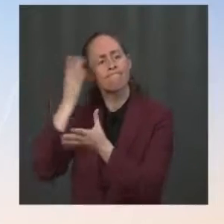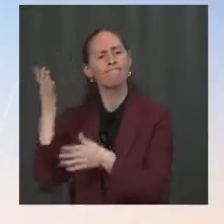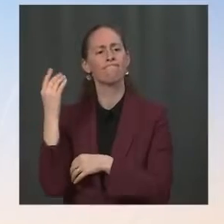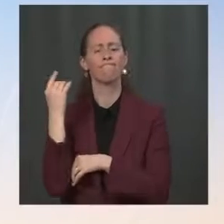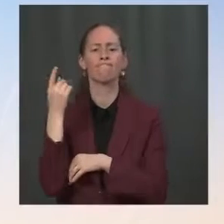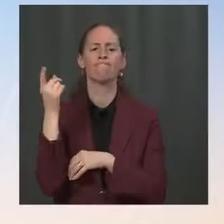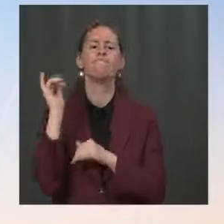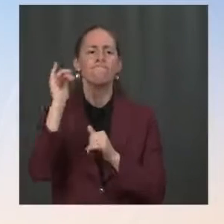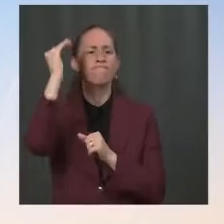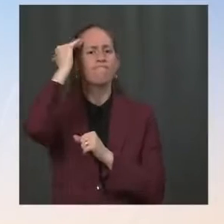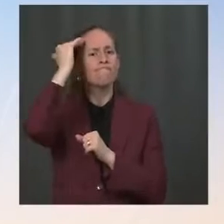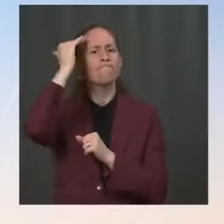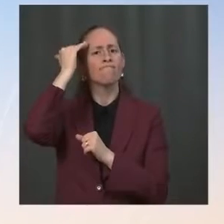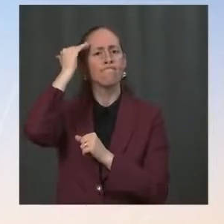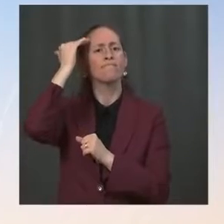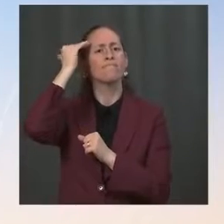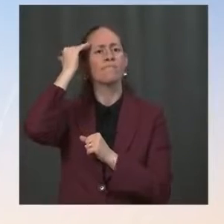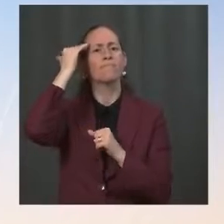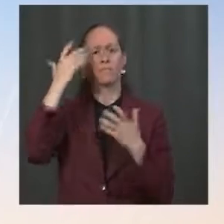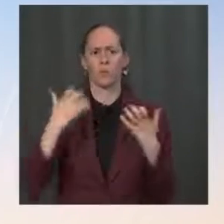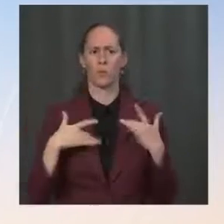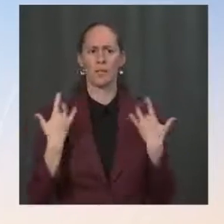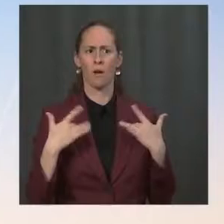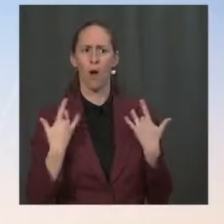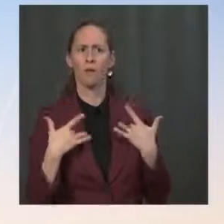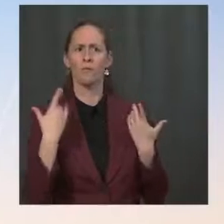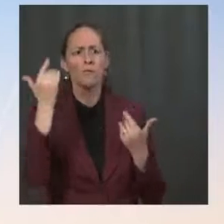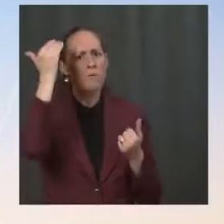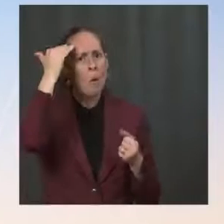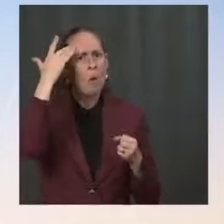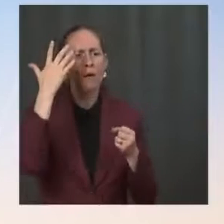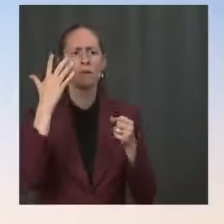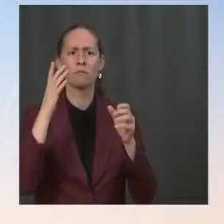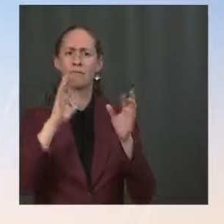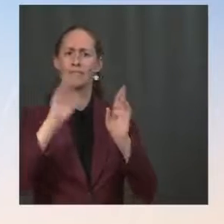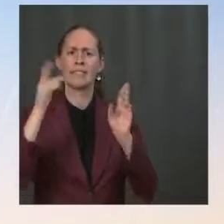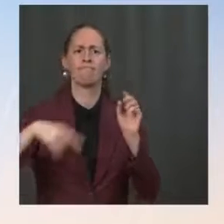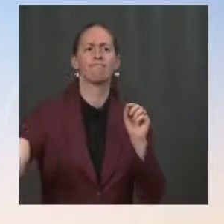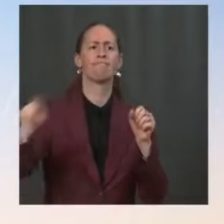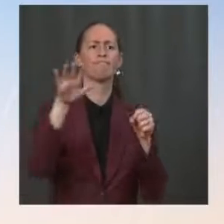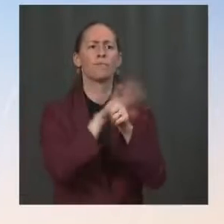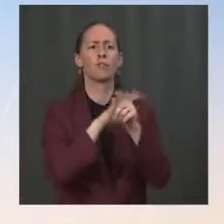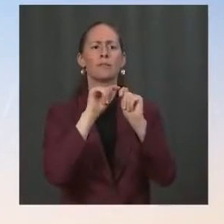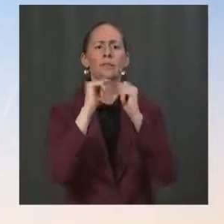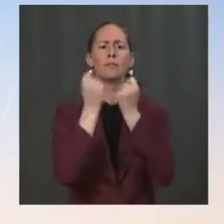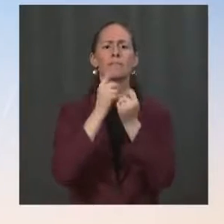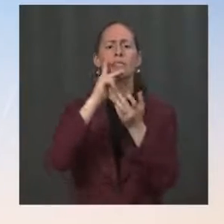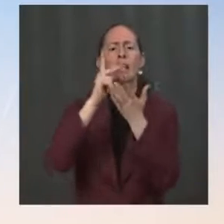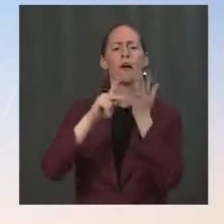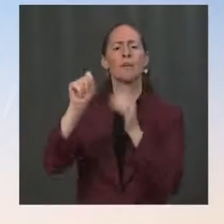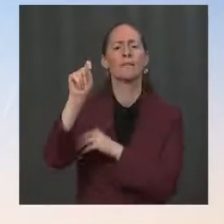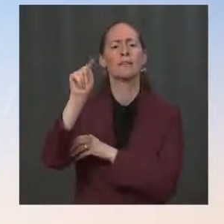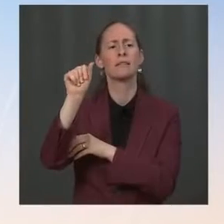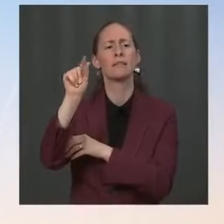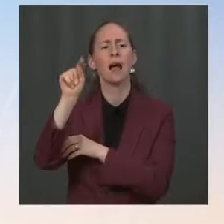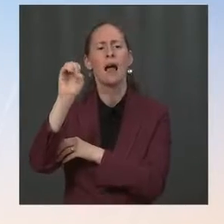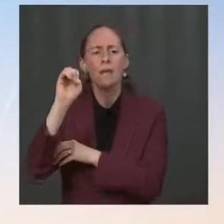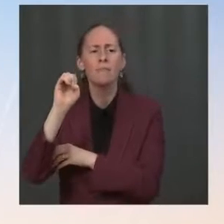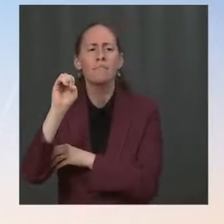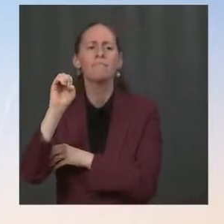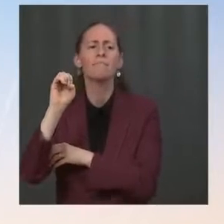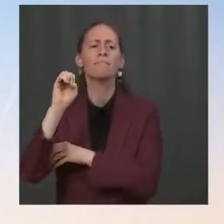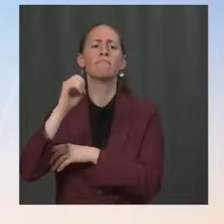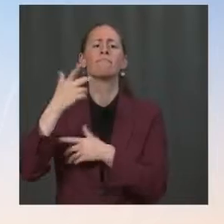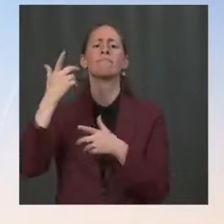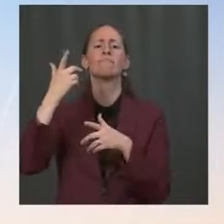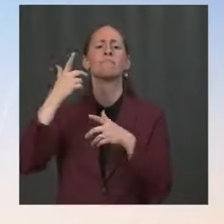his Secretary of State, Secretary of Defense, and military commanders, both here and in the region throughout the course of the day,